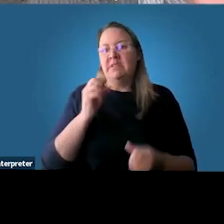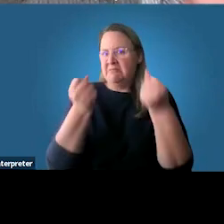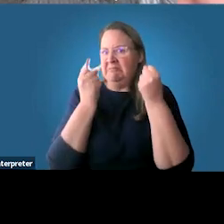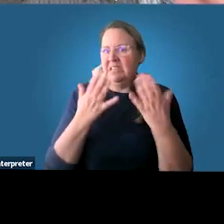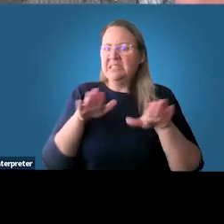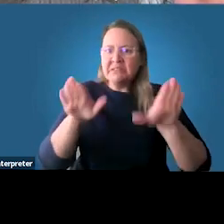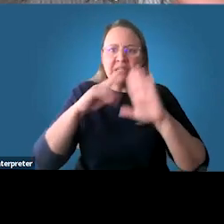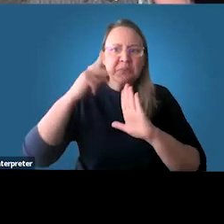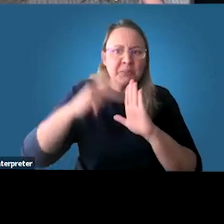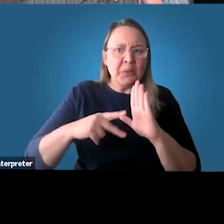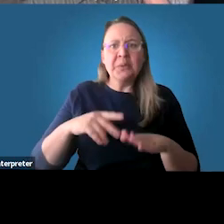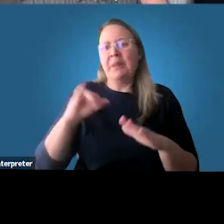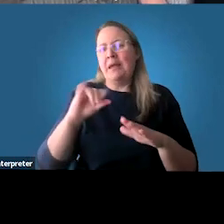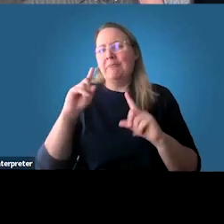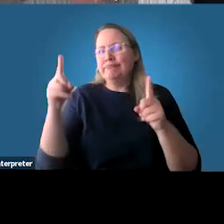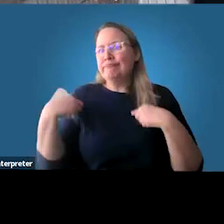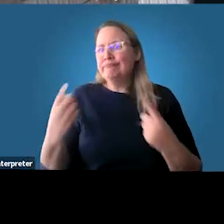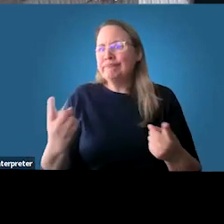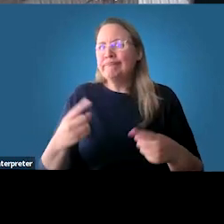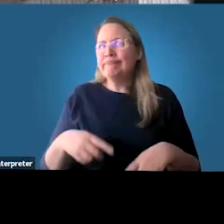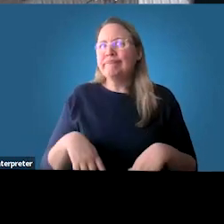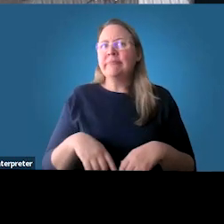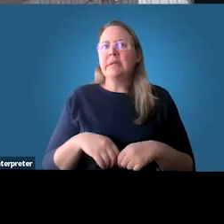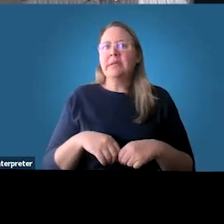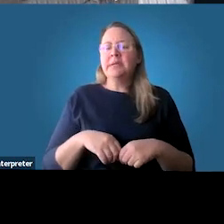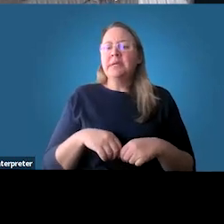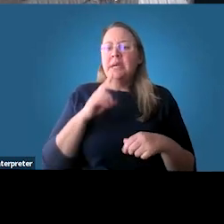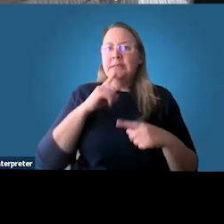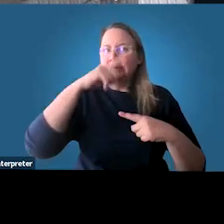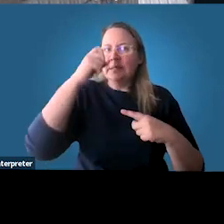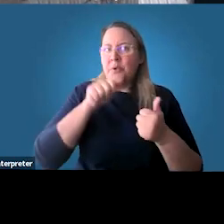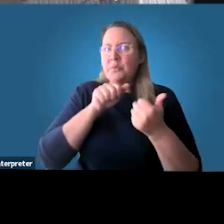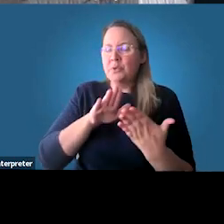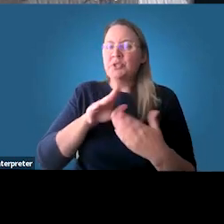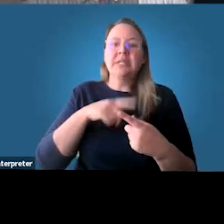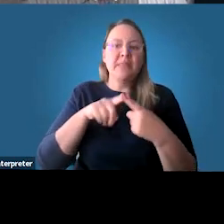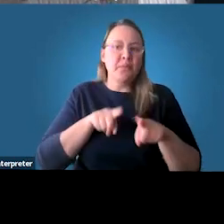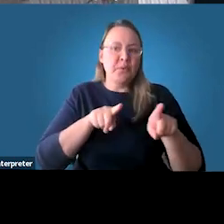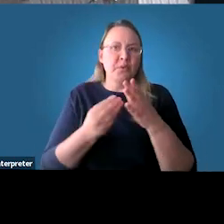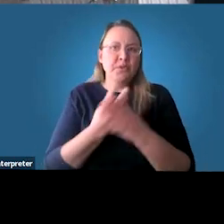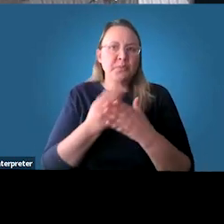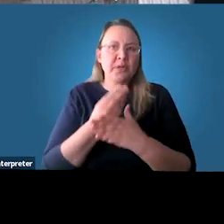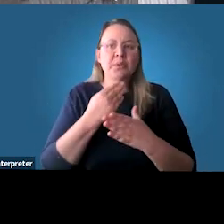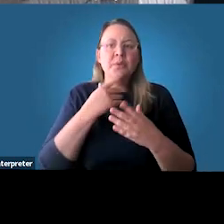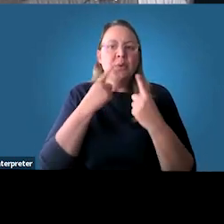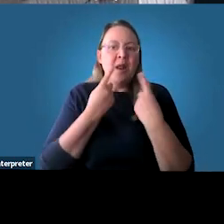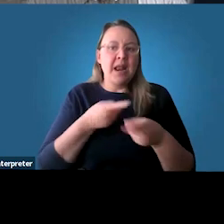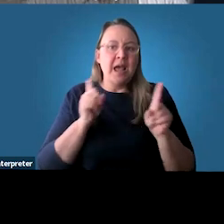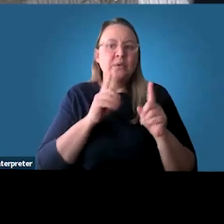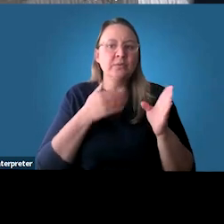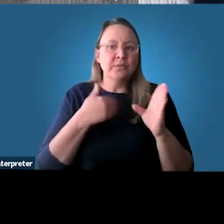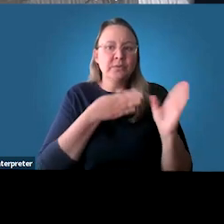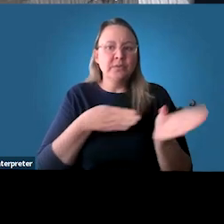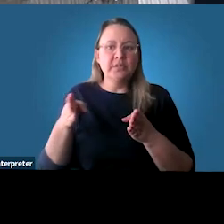of excellent programming as we always do. As the summer approaches and we go into spring, we'll start announcing what we have